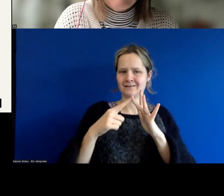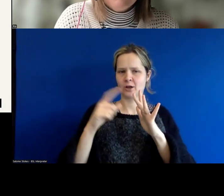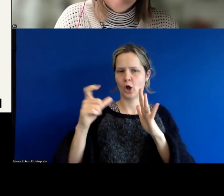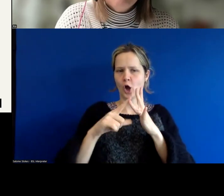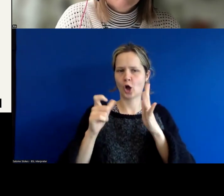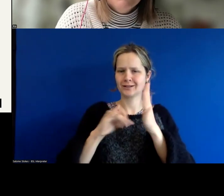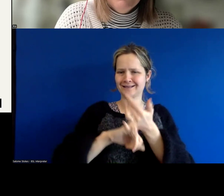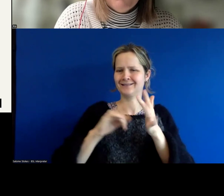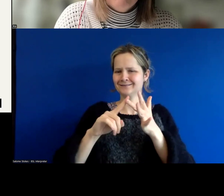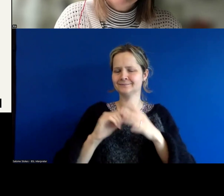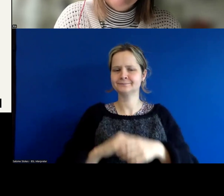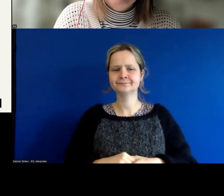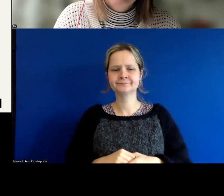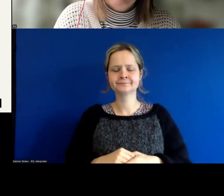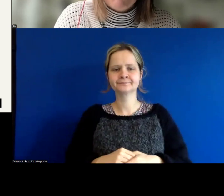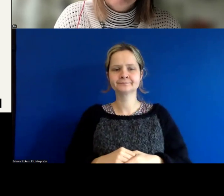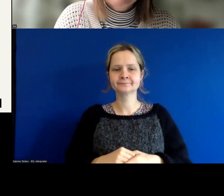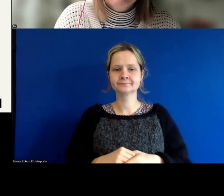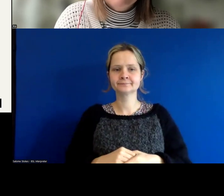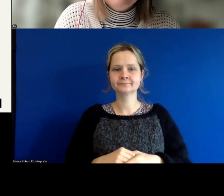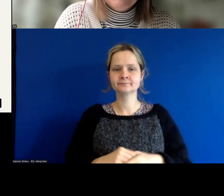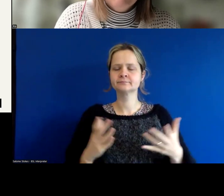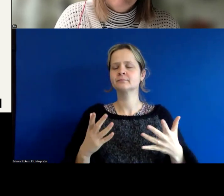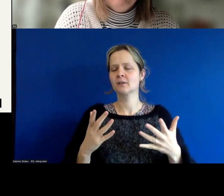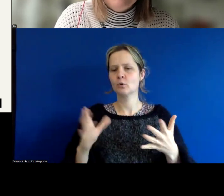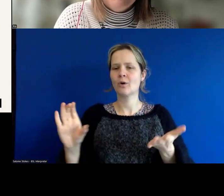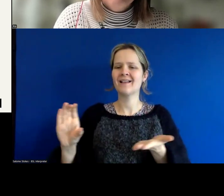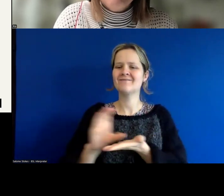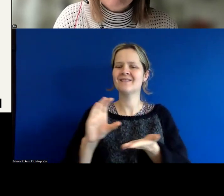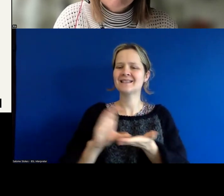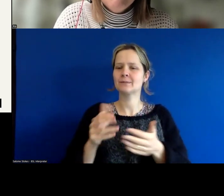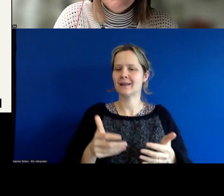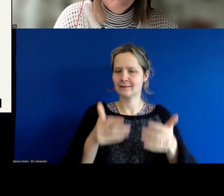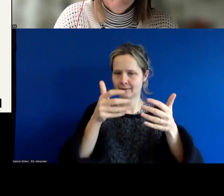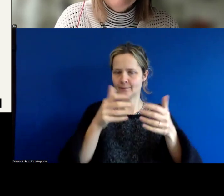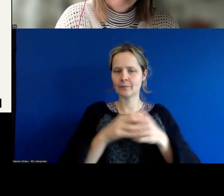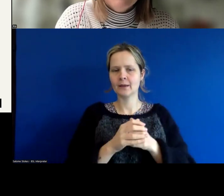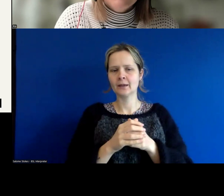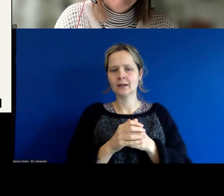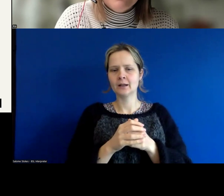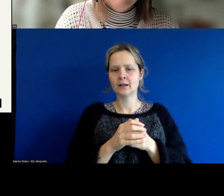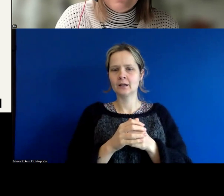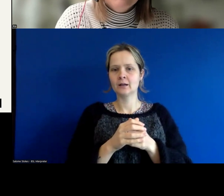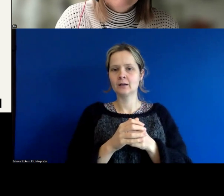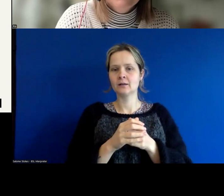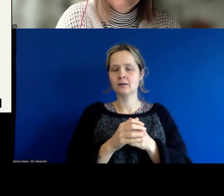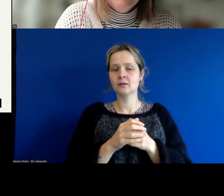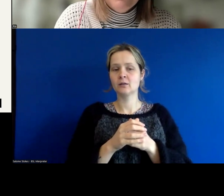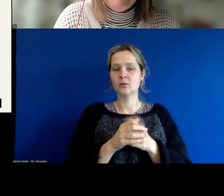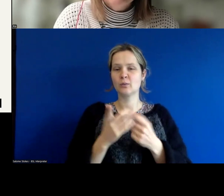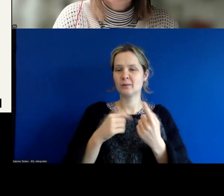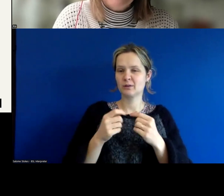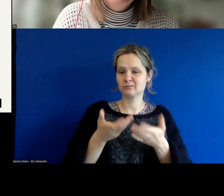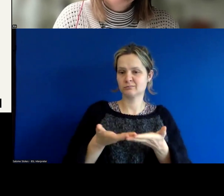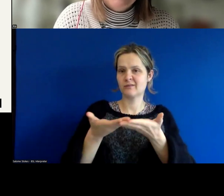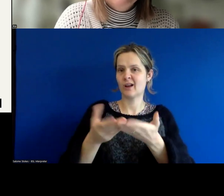as it can be. Obviously, for our investment data, we are providing updates for that.